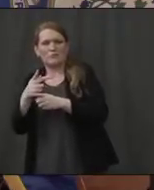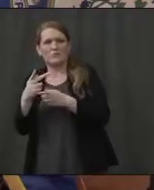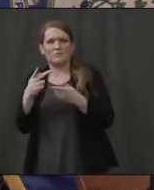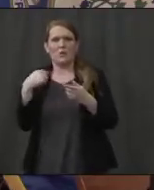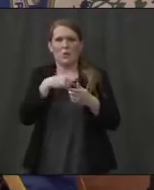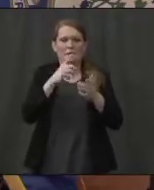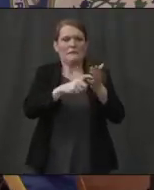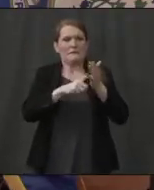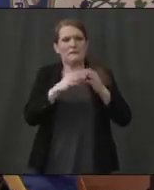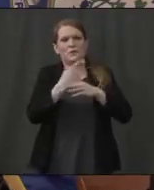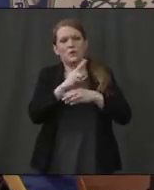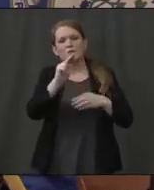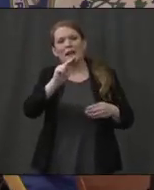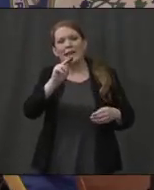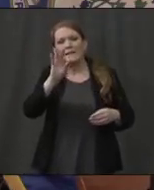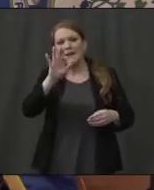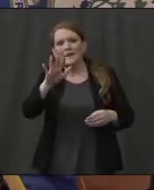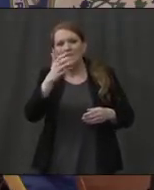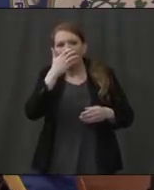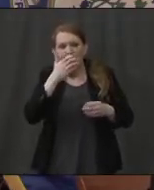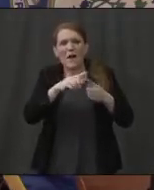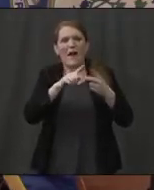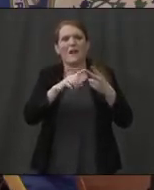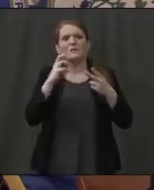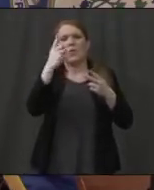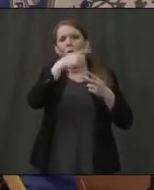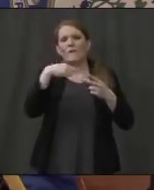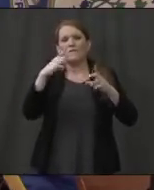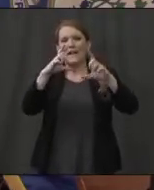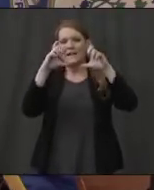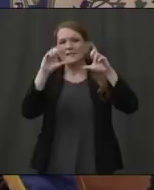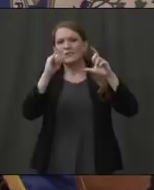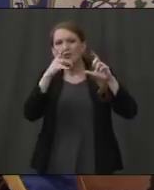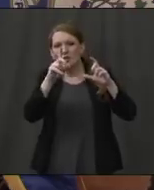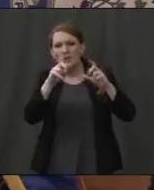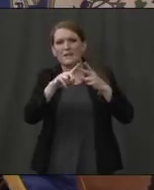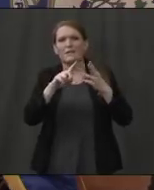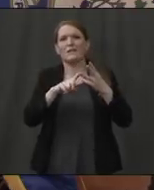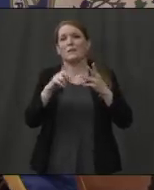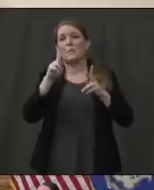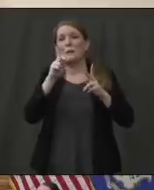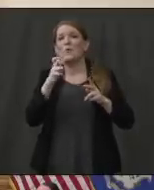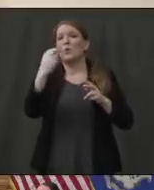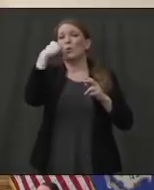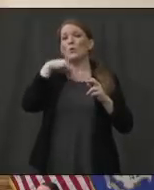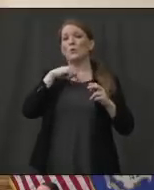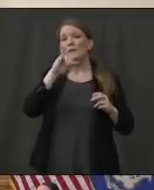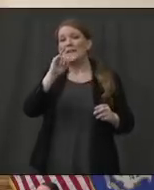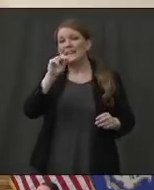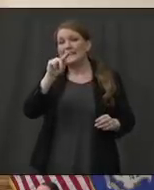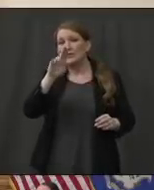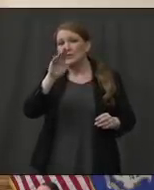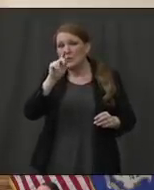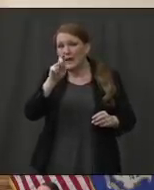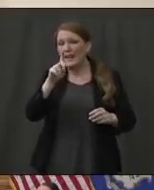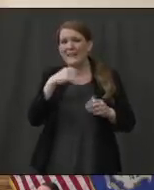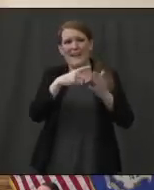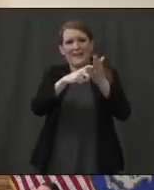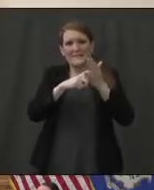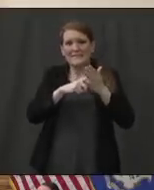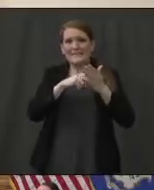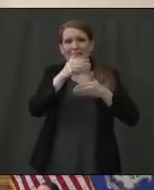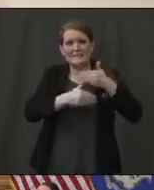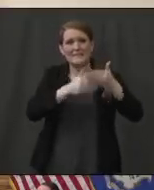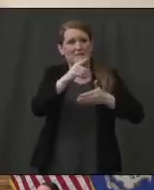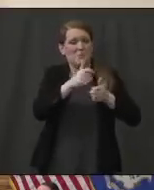for, certain procedures for people who are intubated. How many of your workers are sick now? Boston hospitals are reporting